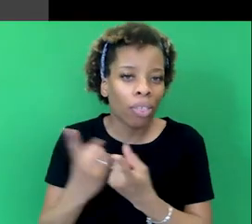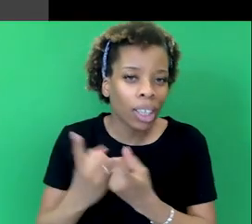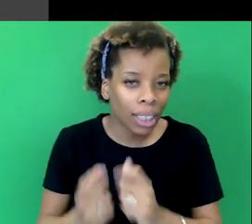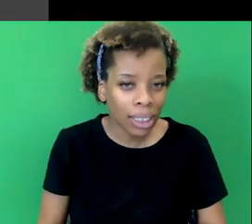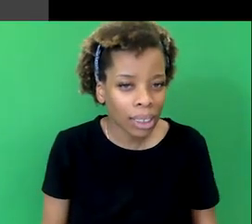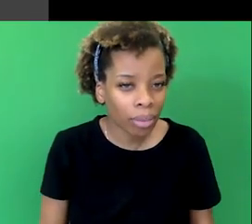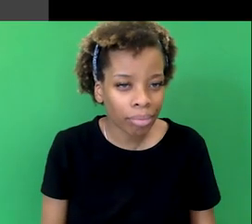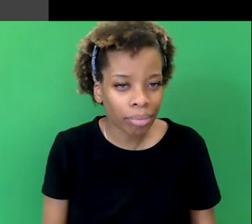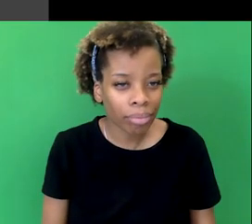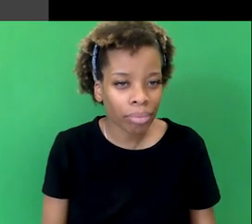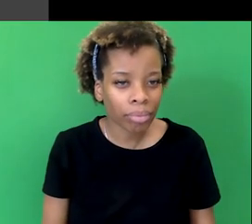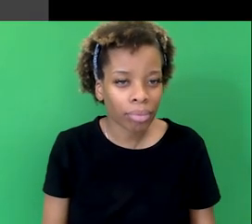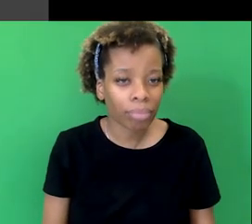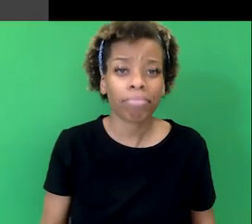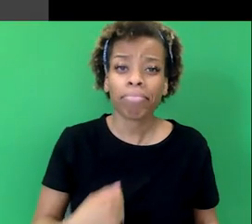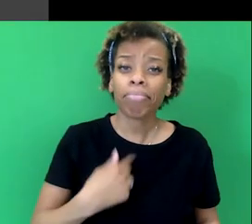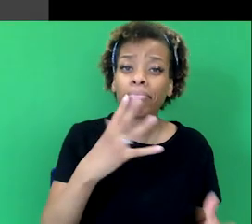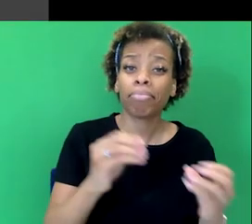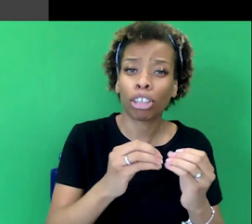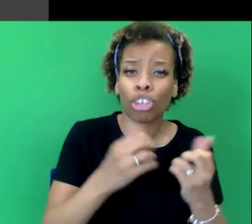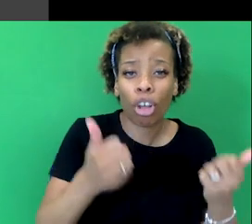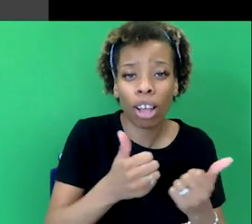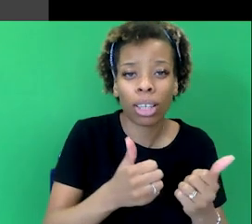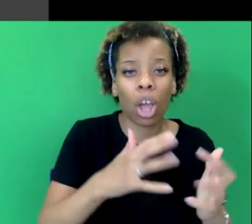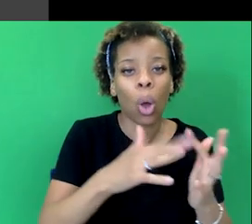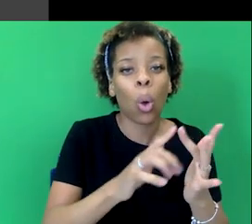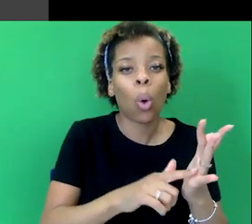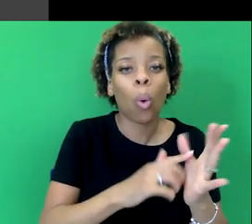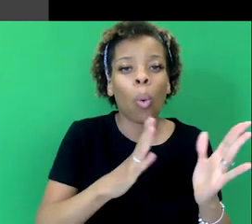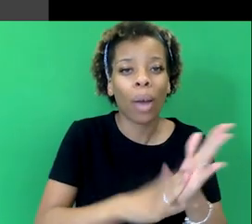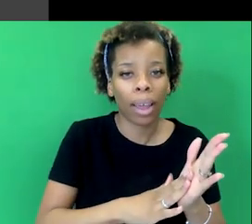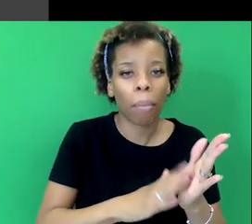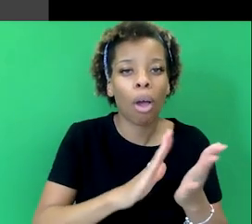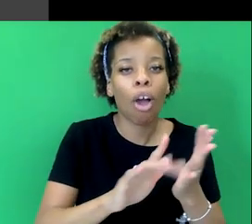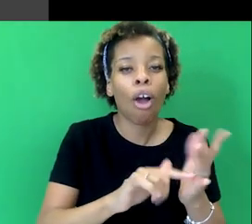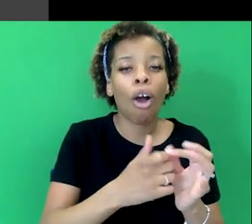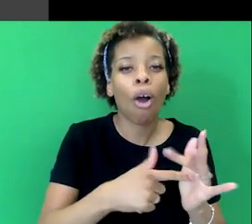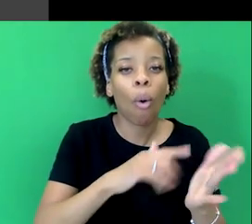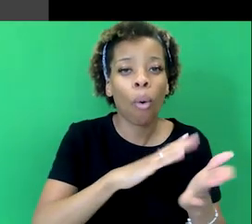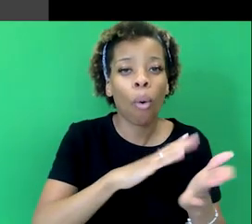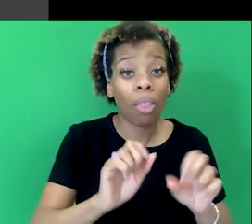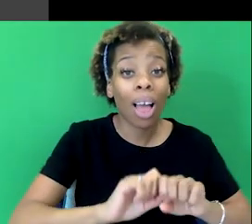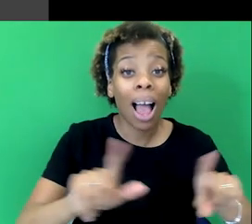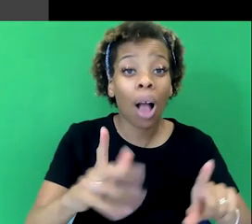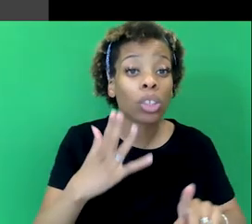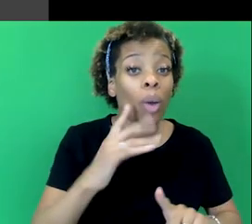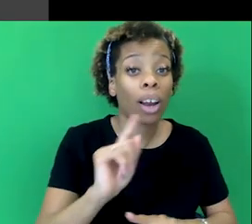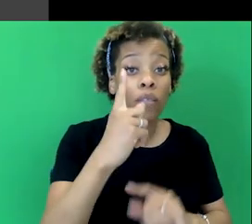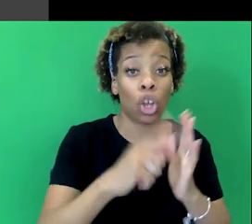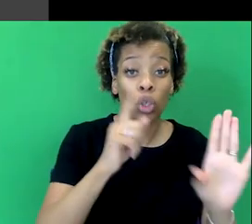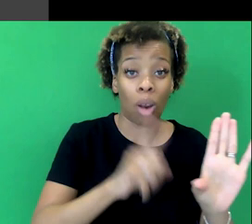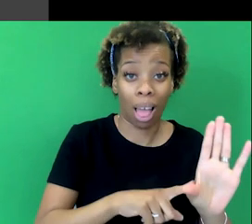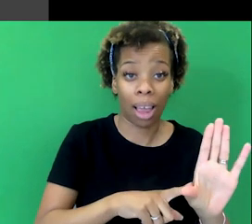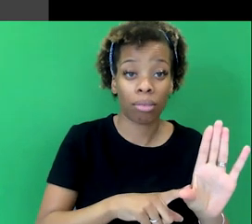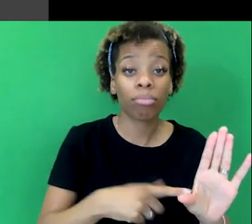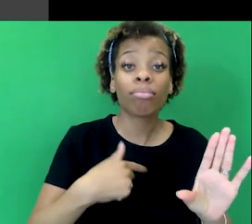I've got, I've mentioned it already, William Hogarth. It's Hogarth Life in Progress, which comes out on the 1st of July. I'm working